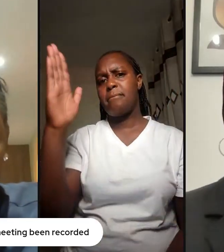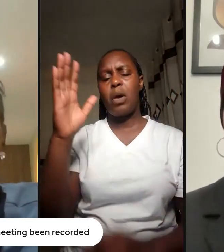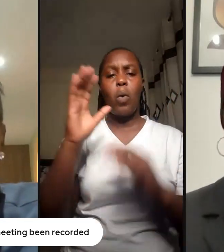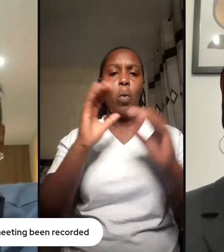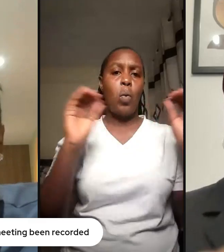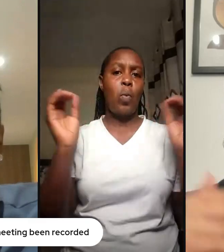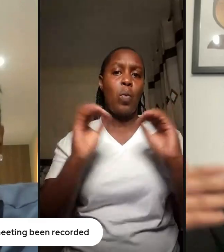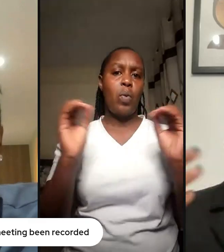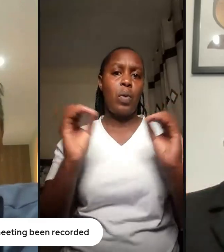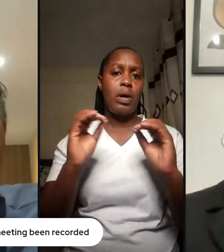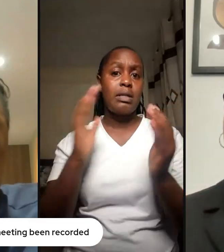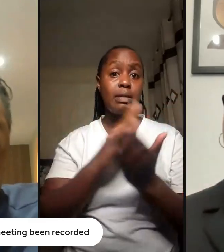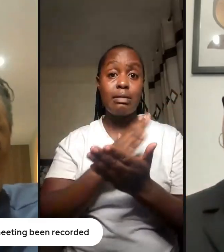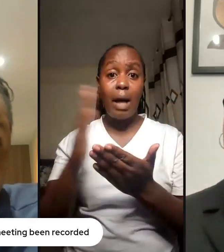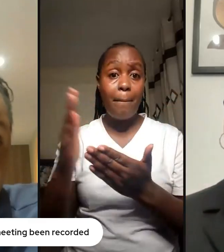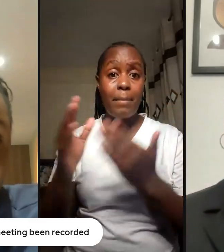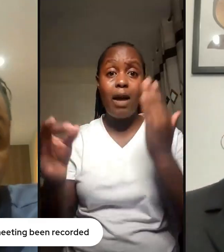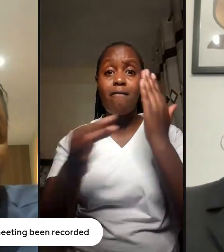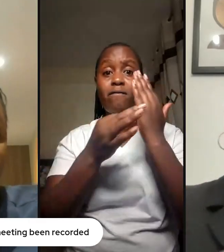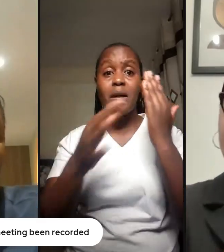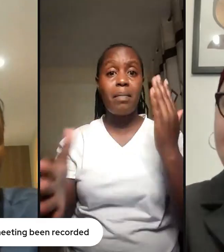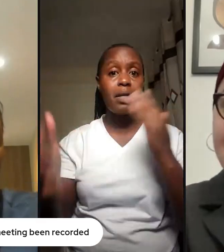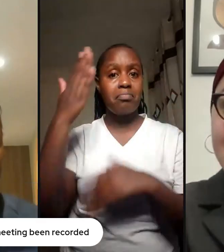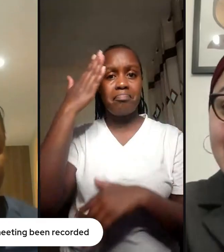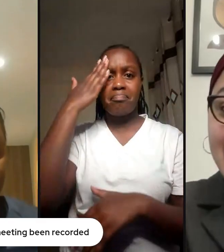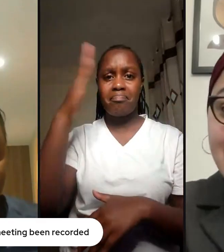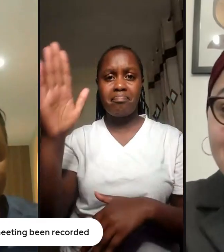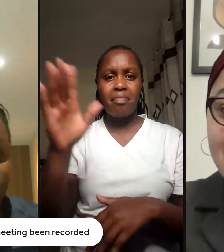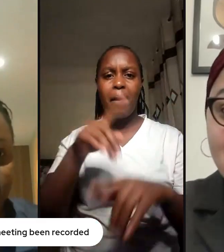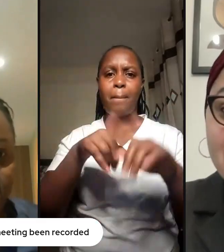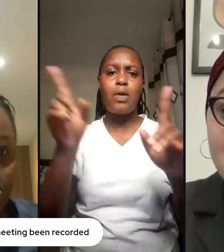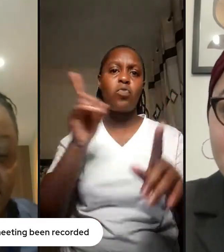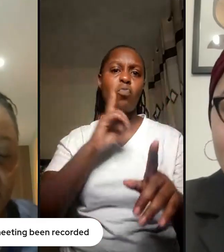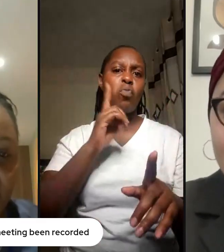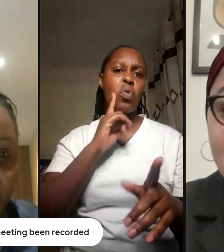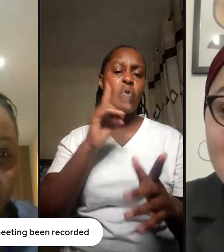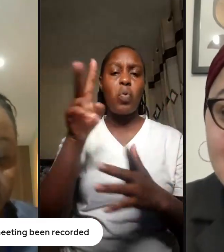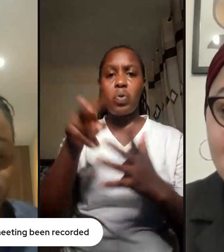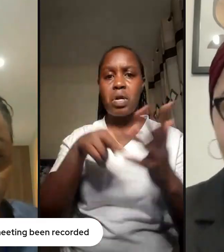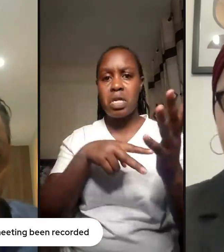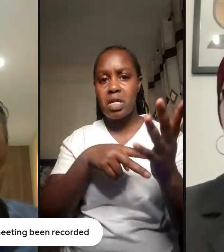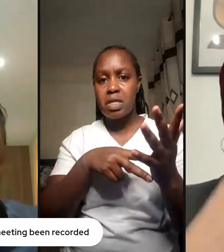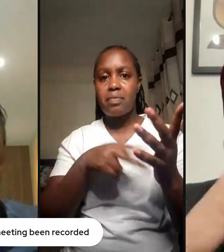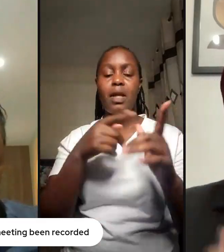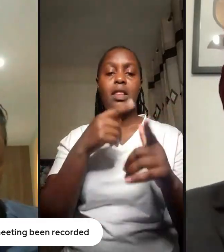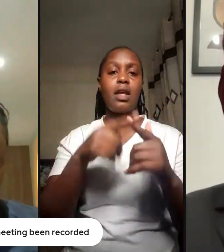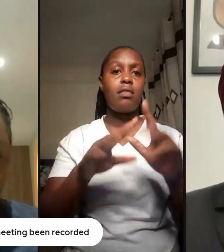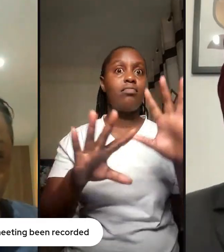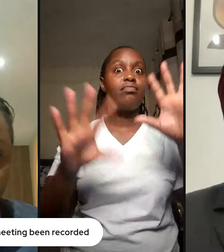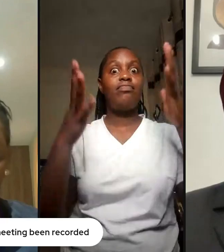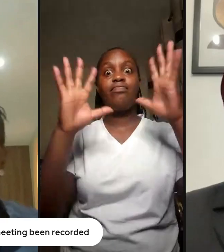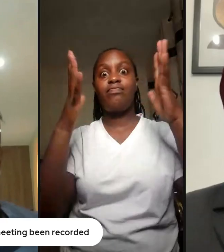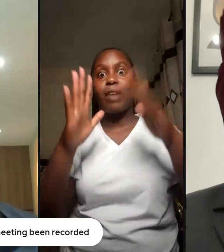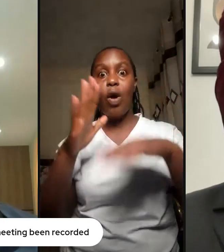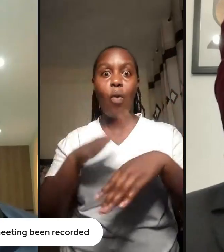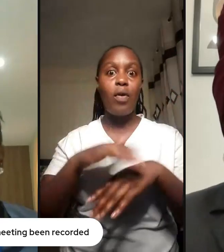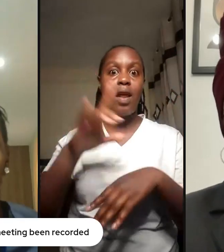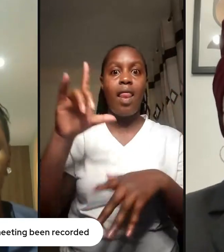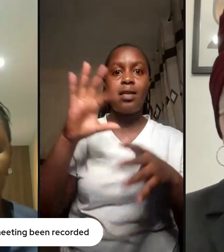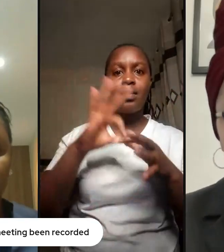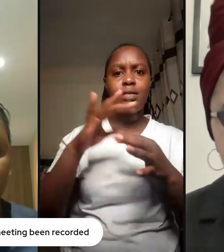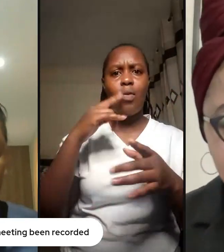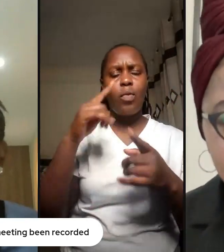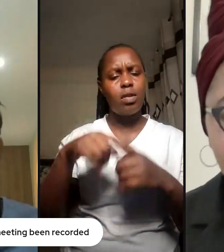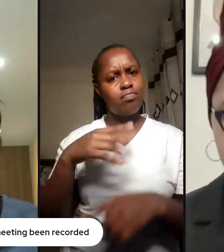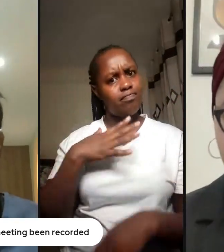don't know them. But because tomorrow we'll be reading newspapers and maybe seeing them celebrating themselves on LinkedIn, we'll be like, oh, you're actually doing